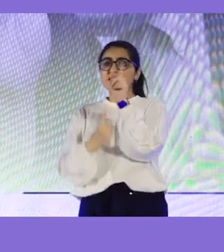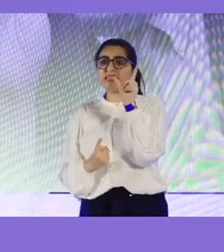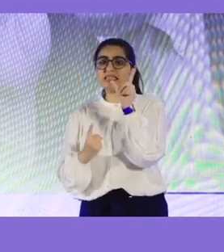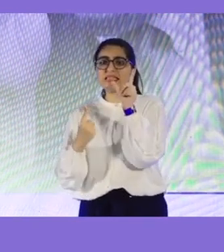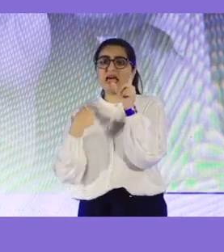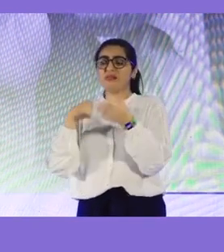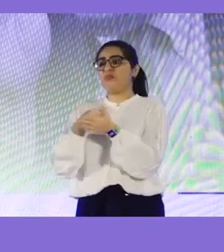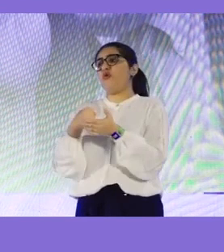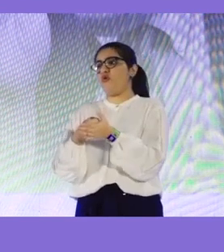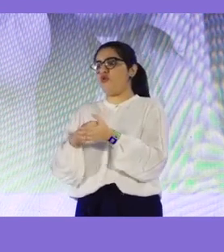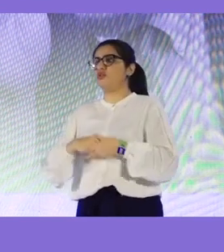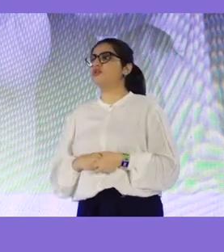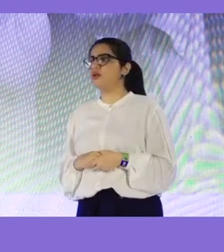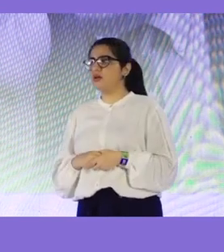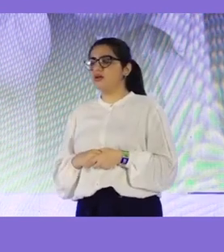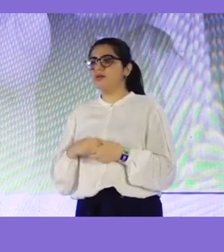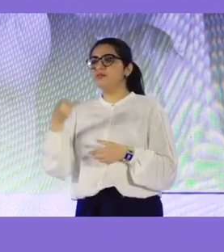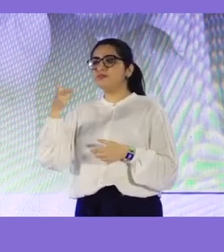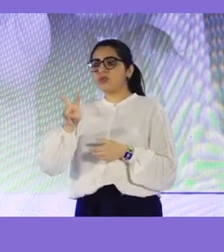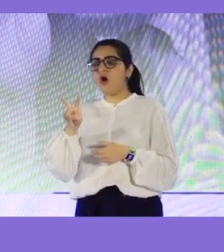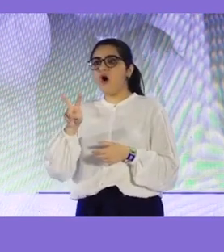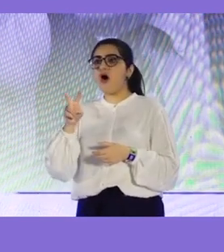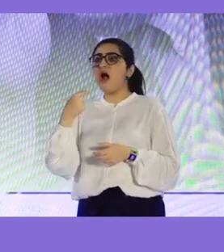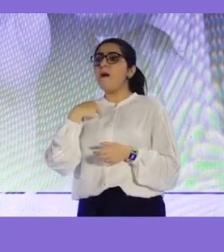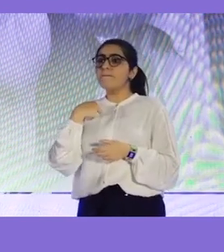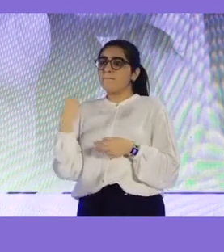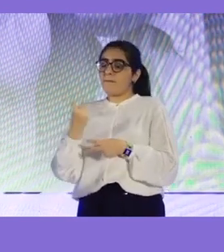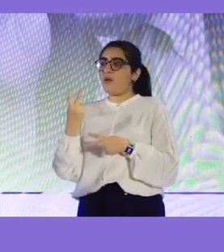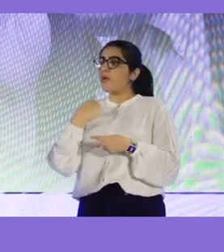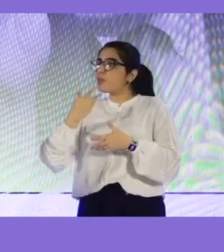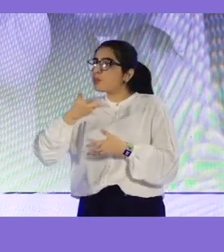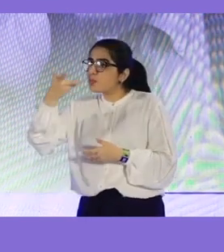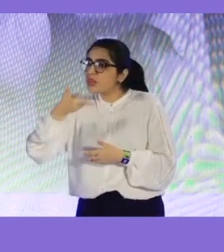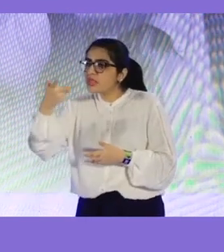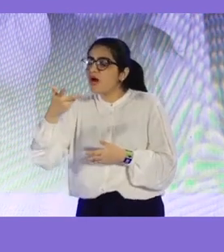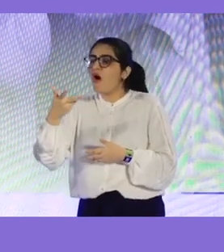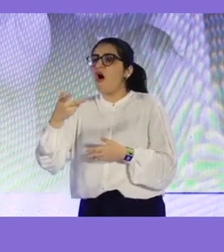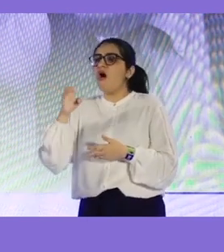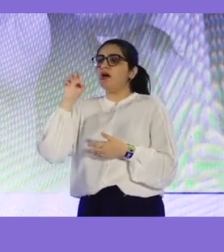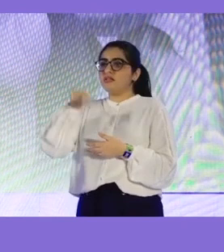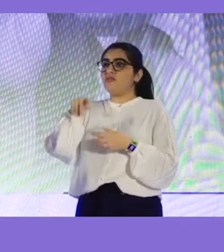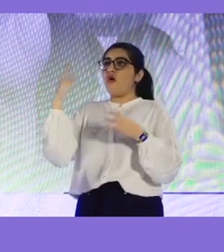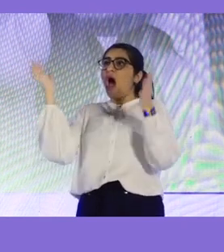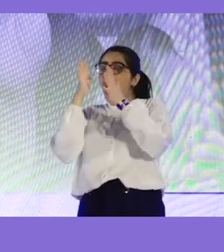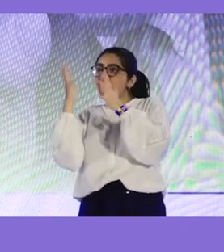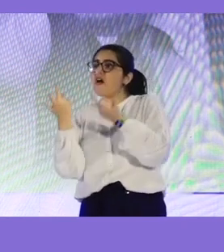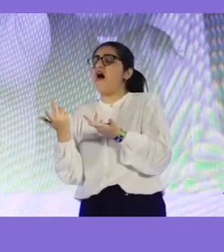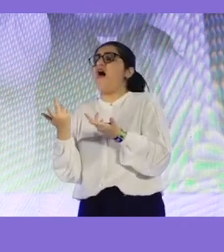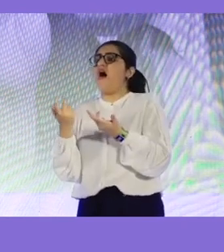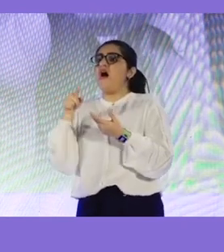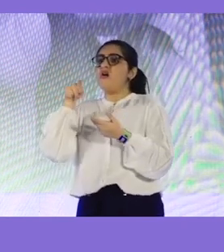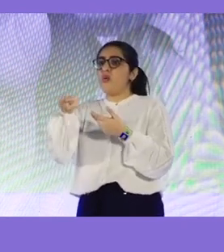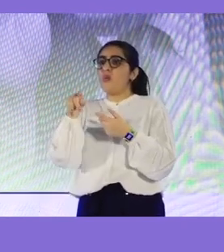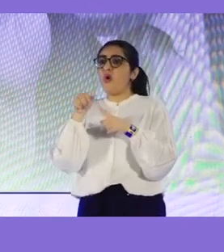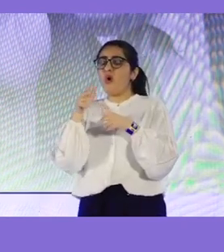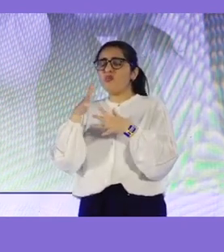raha hu. I understand ecosystems. I think I understand ecosystems. I talk a lot about ecosystems. And ecosystems are very